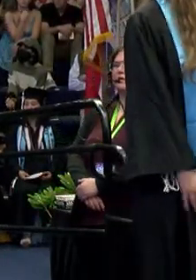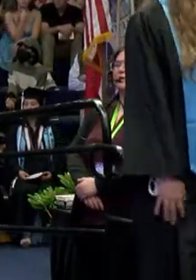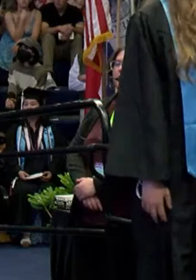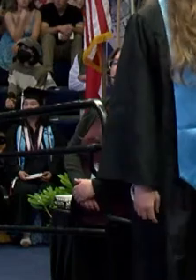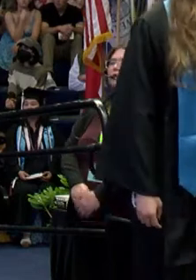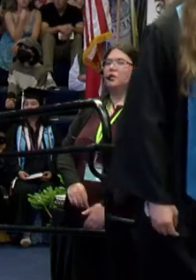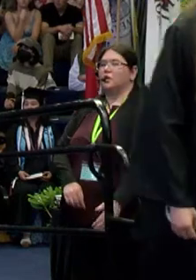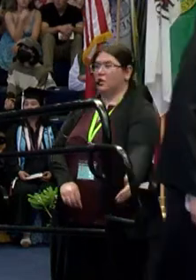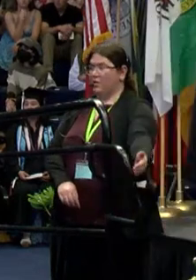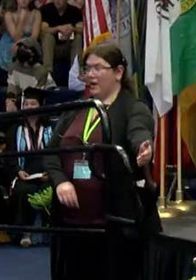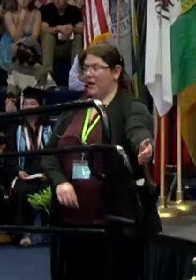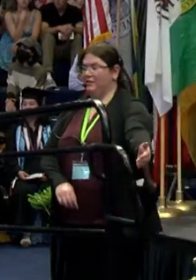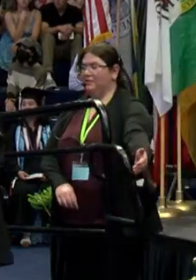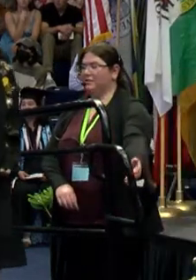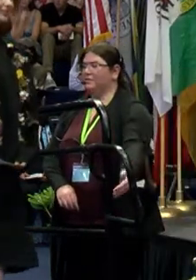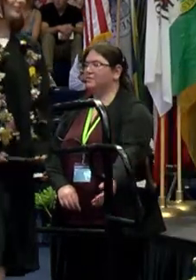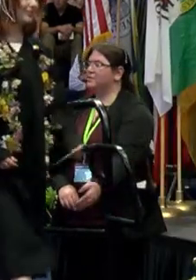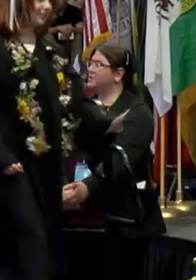Emily Erin Wasson.